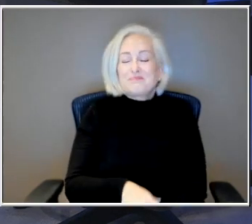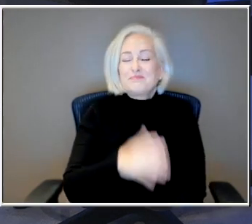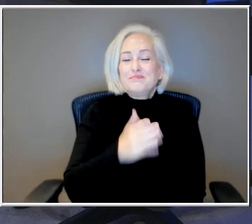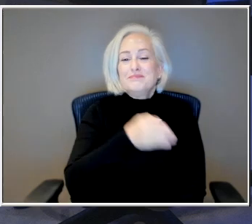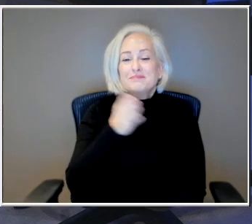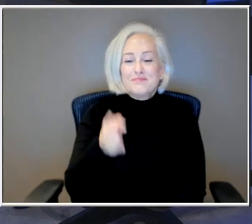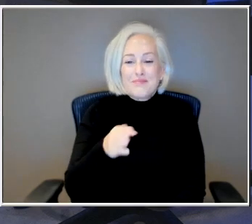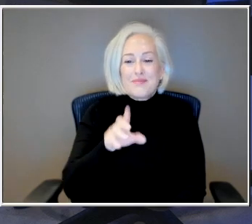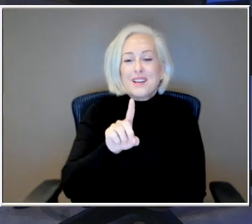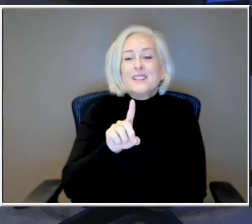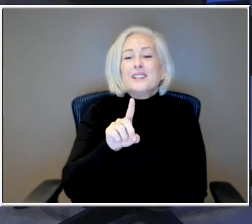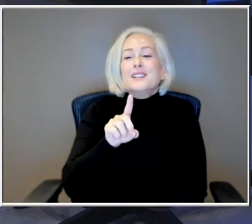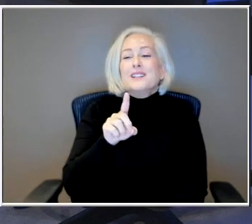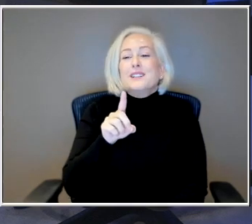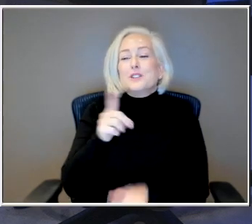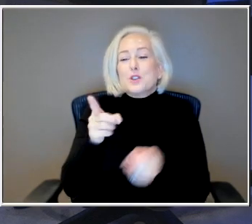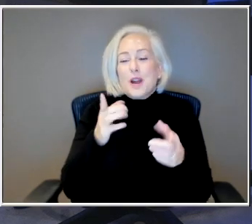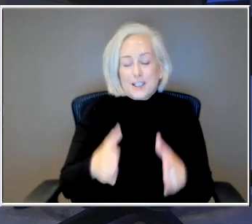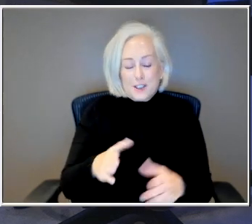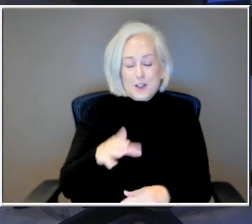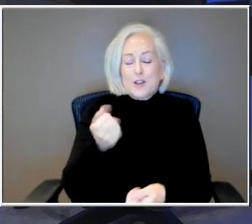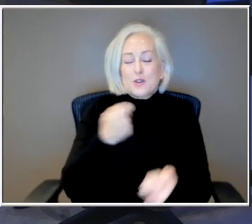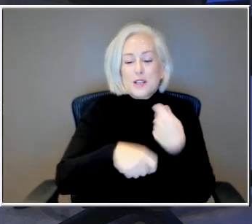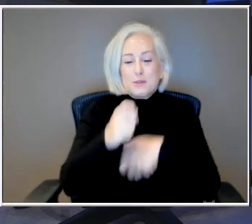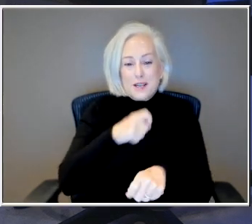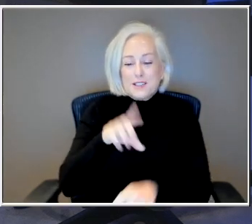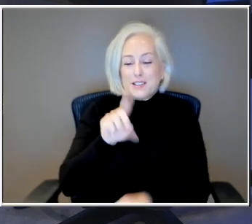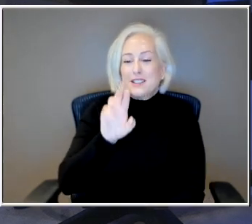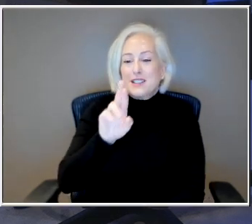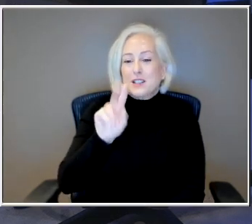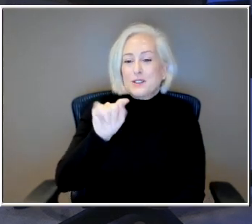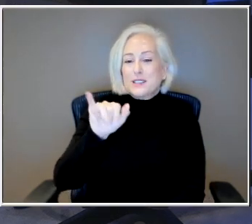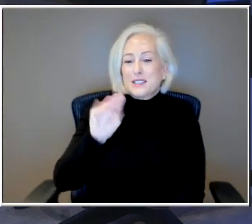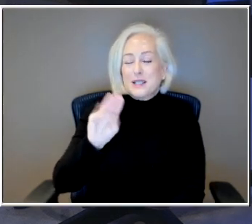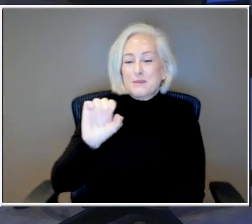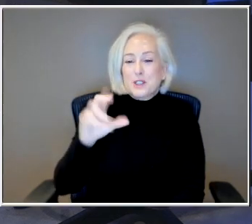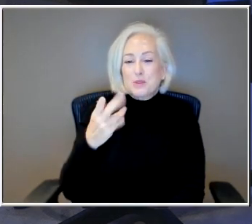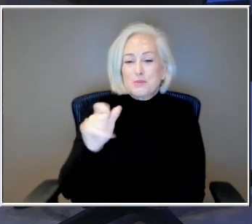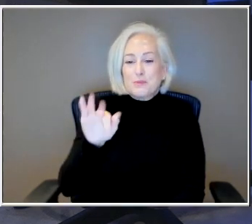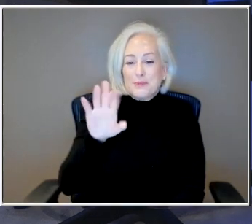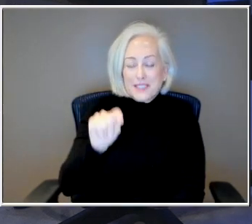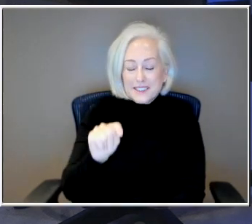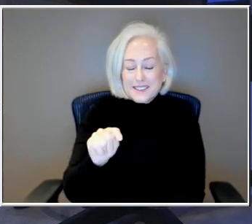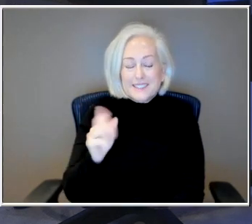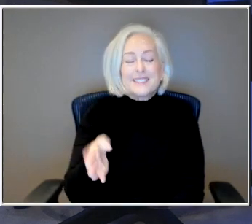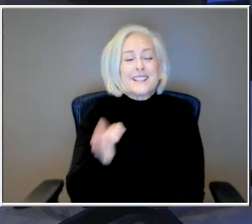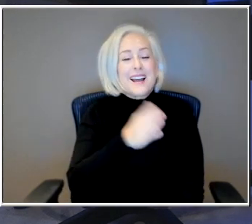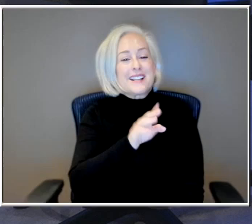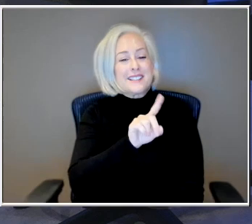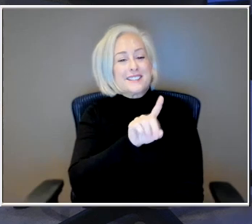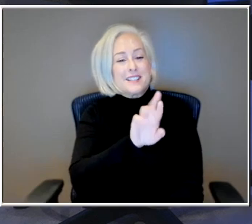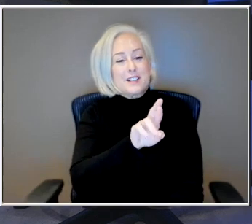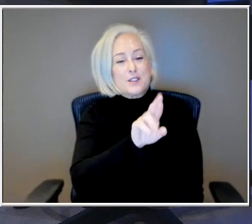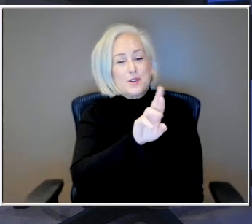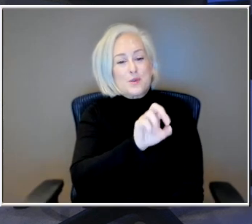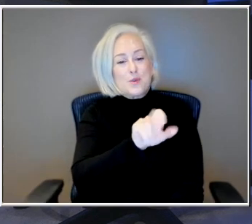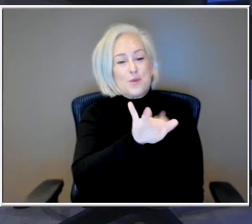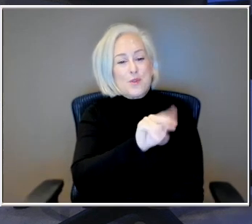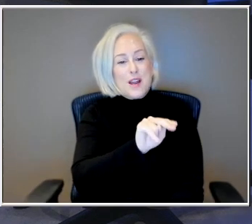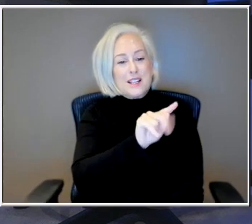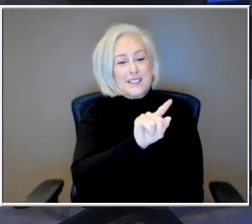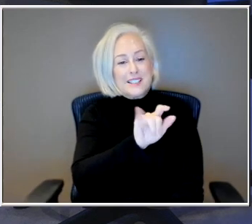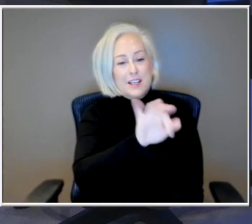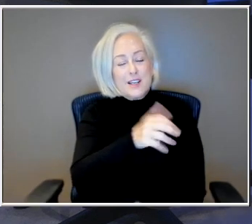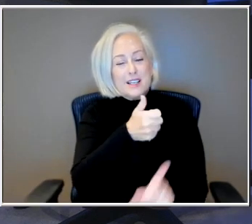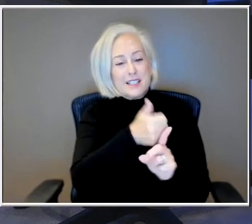of Transplantation, Dr. Tim Schmidt. Hi. Thanks for having us. And Dr. Ryan Taylor. He is a transplant hepatologist and